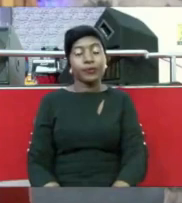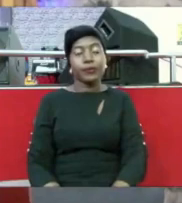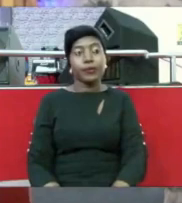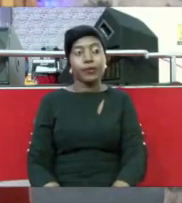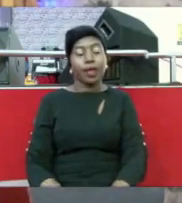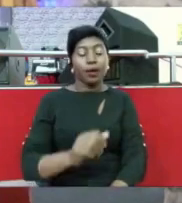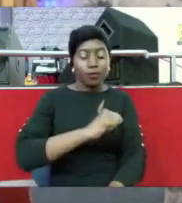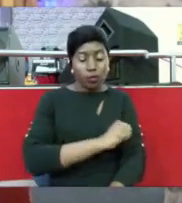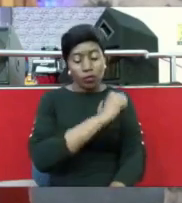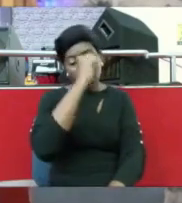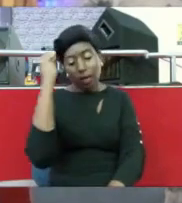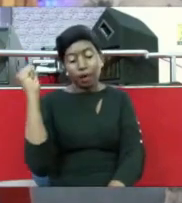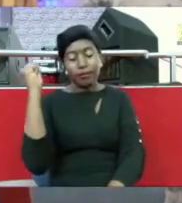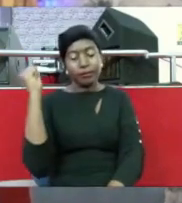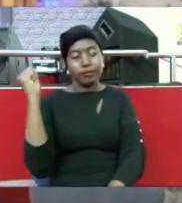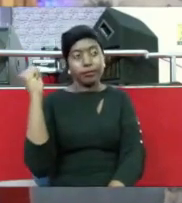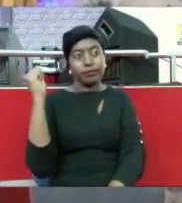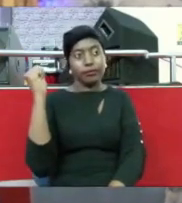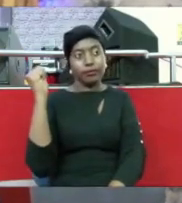Wake up. Amka.